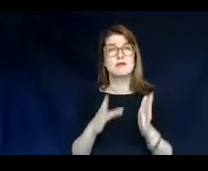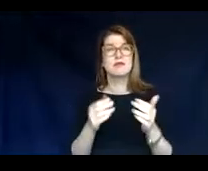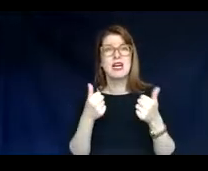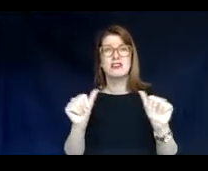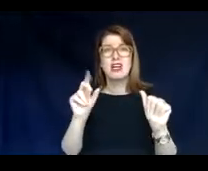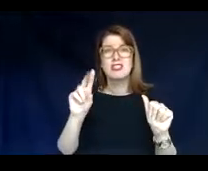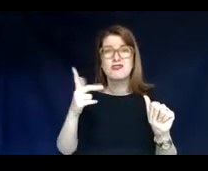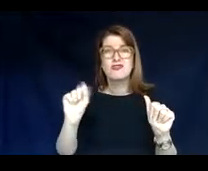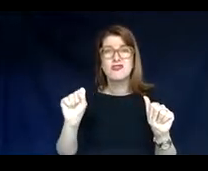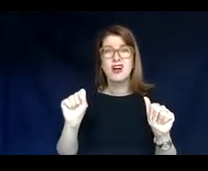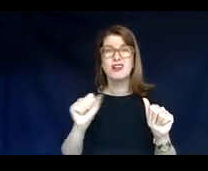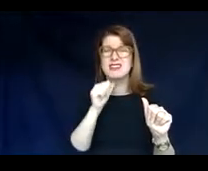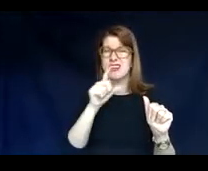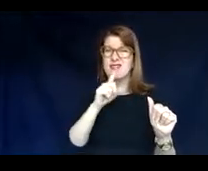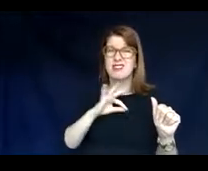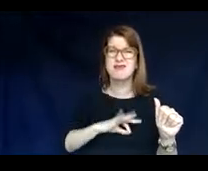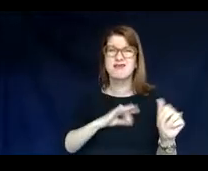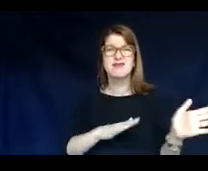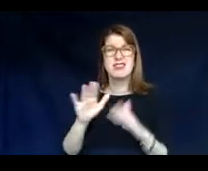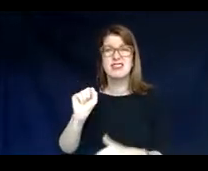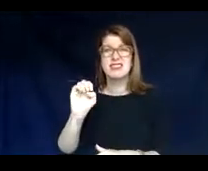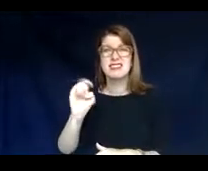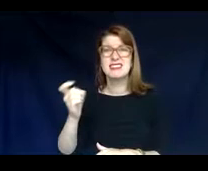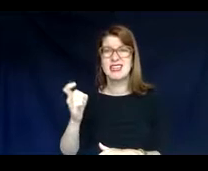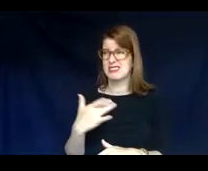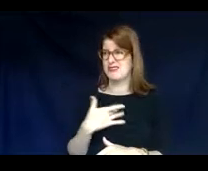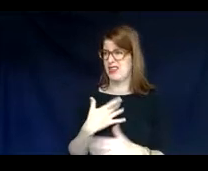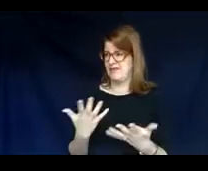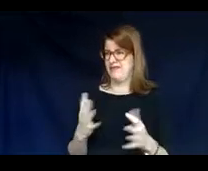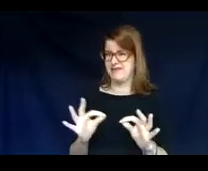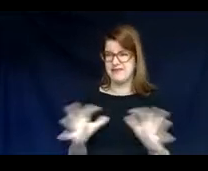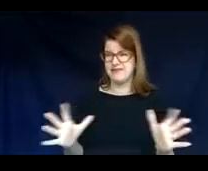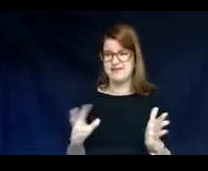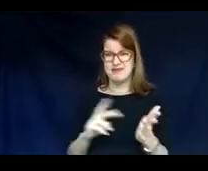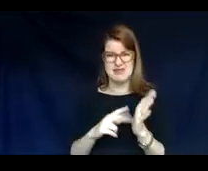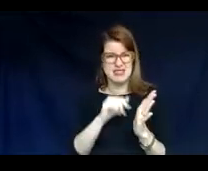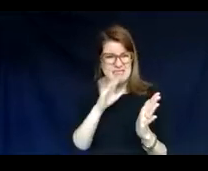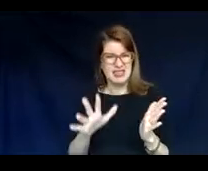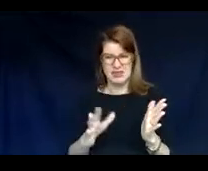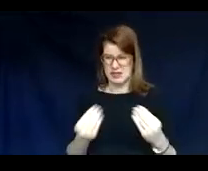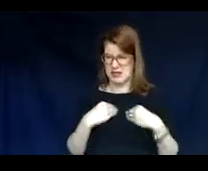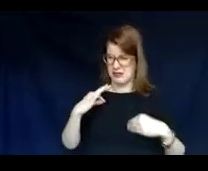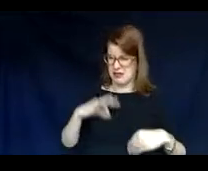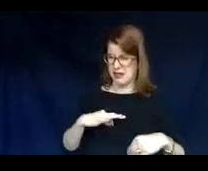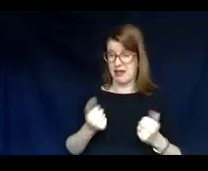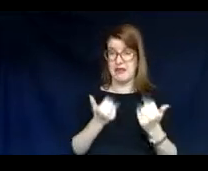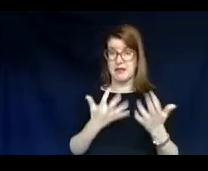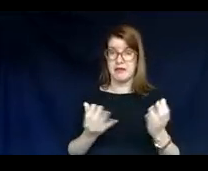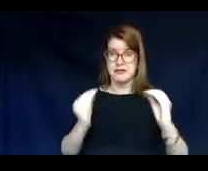I even tried drugs. It didn't even do anything for me. Sex, it was not only not meaningful, but it didn't do anything for me and cost me more